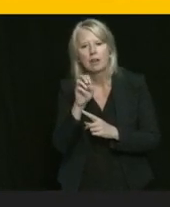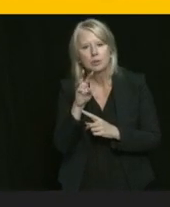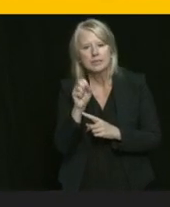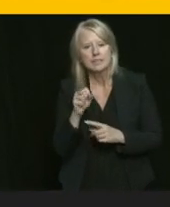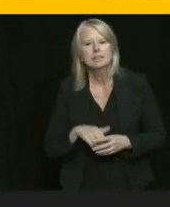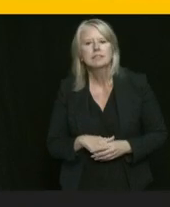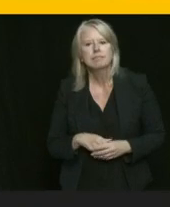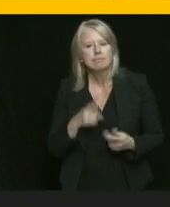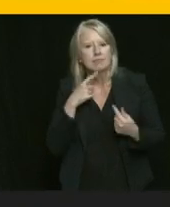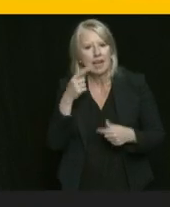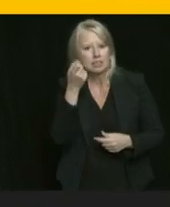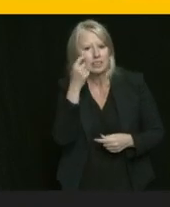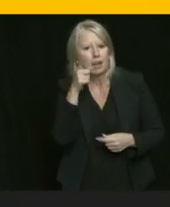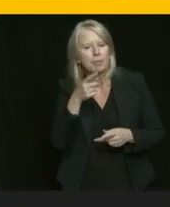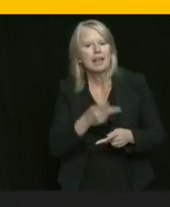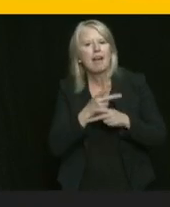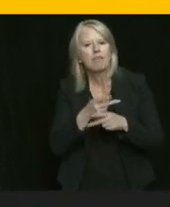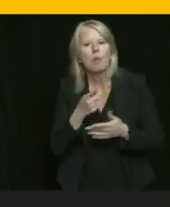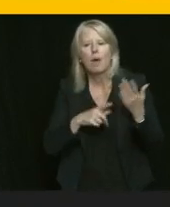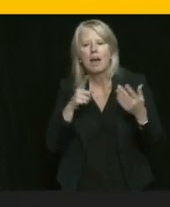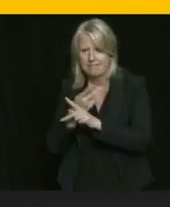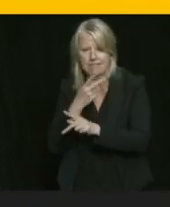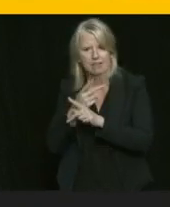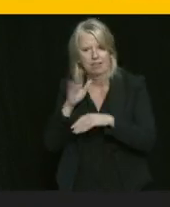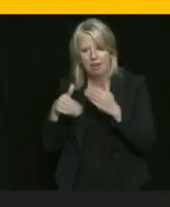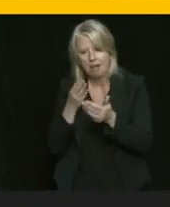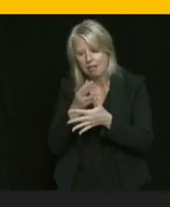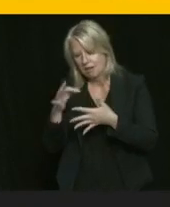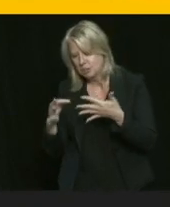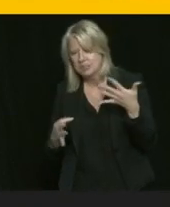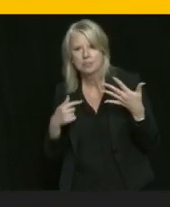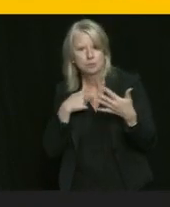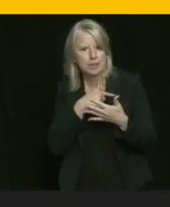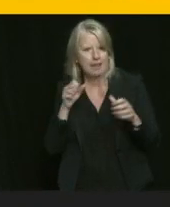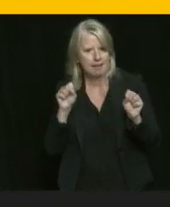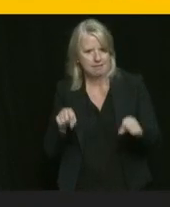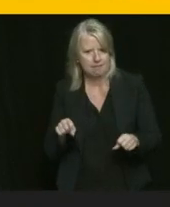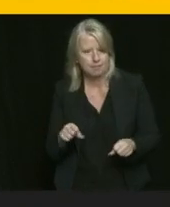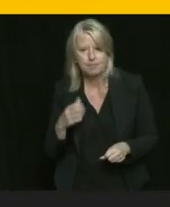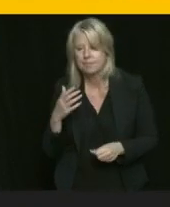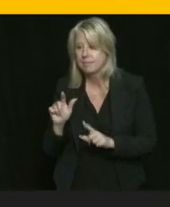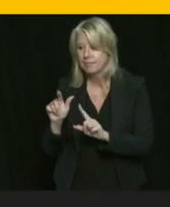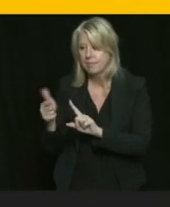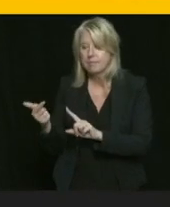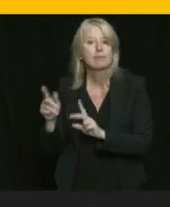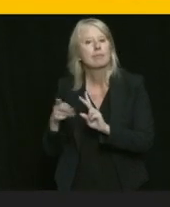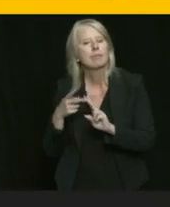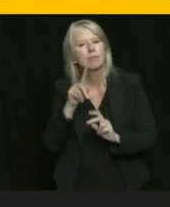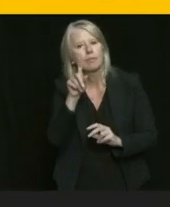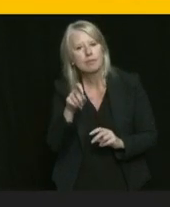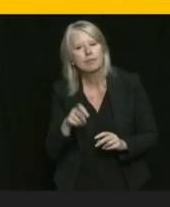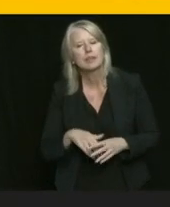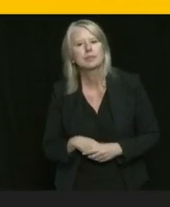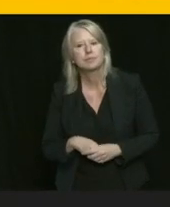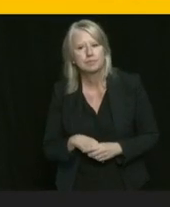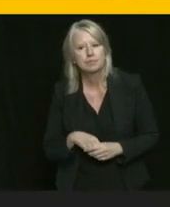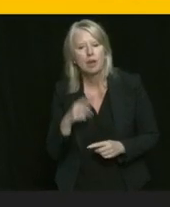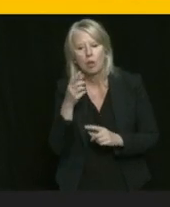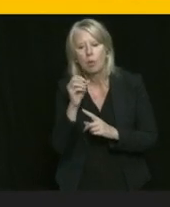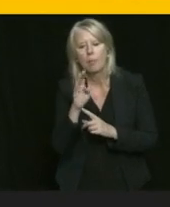be careful about what you say about other countries' elections, but... Thank you. Next question. Good morning, Prime Minister. Mercedes Stevenson, Global